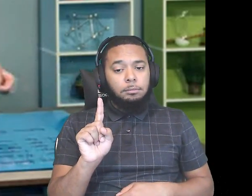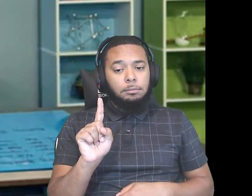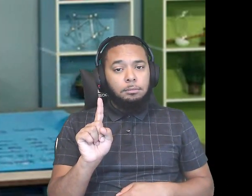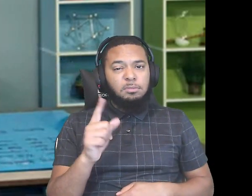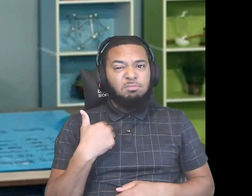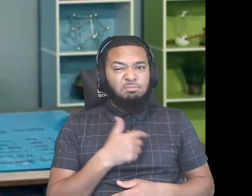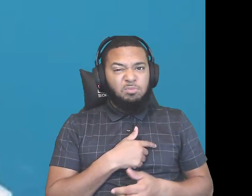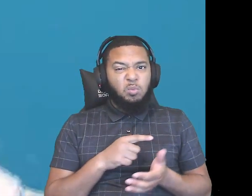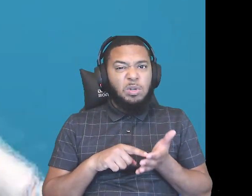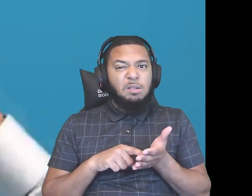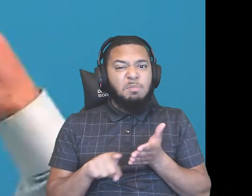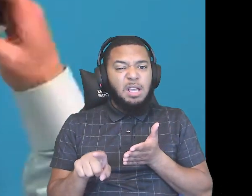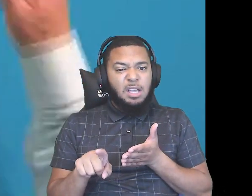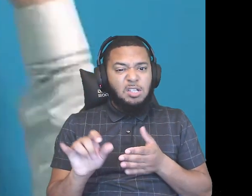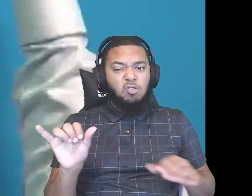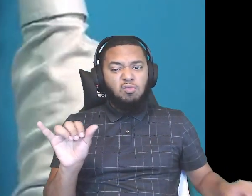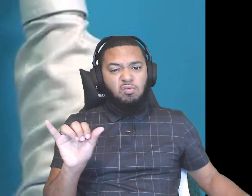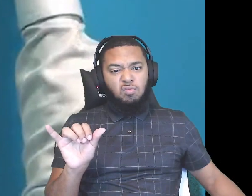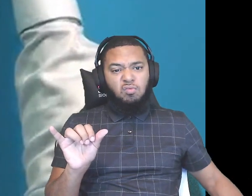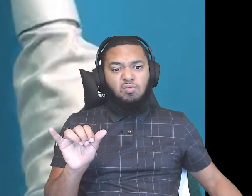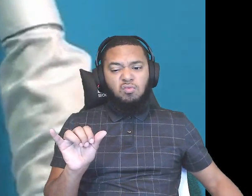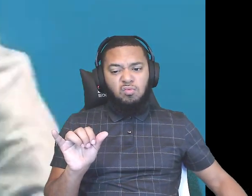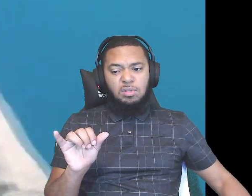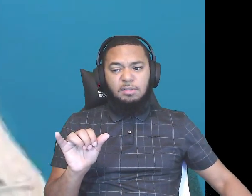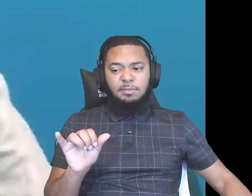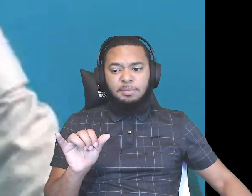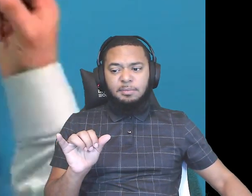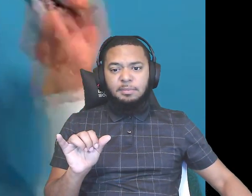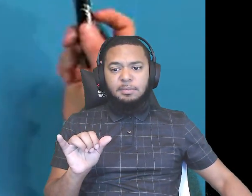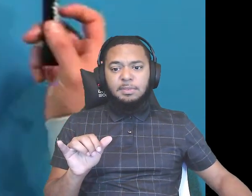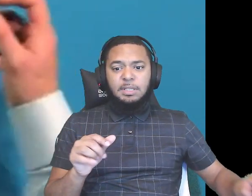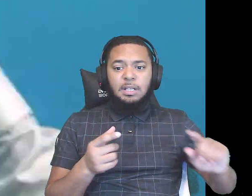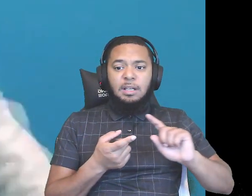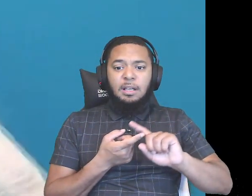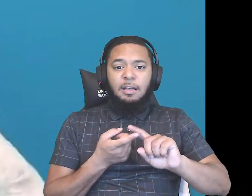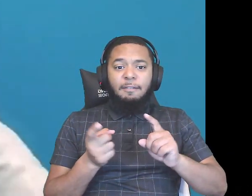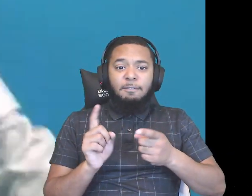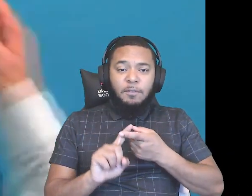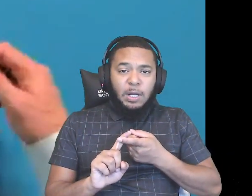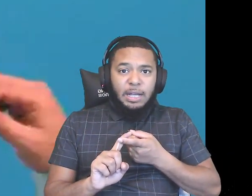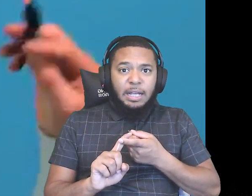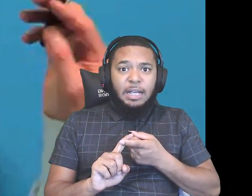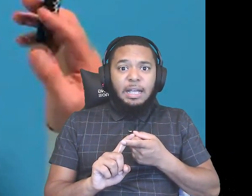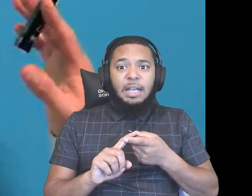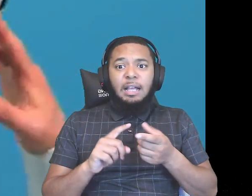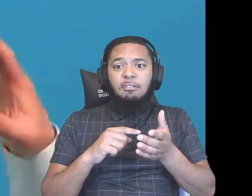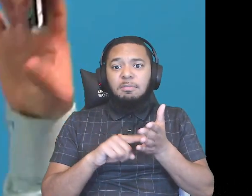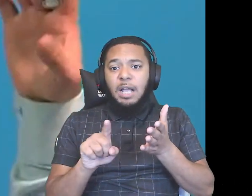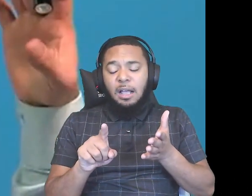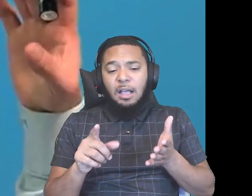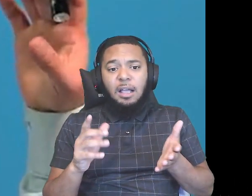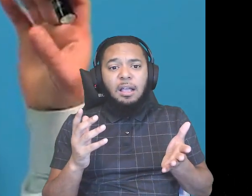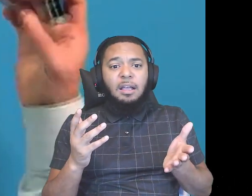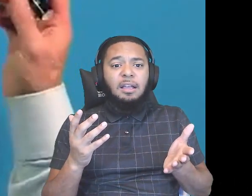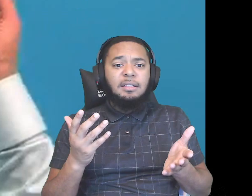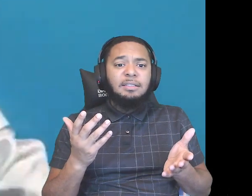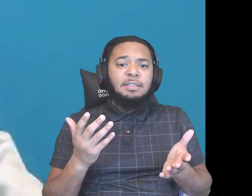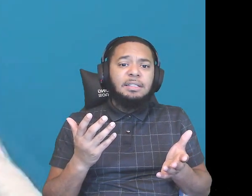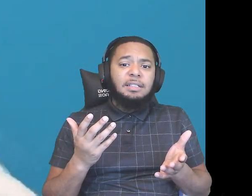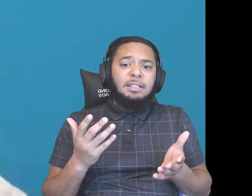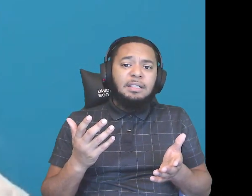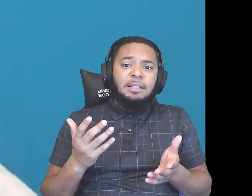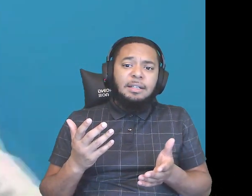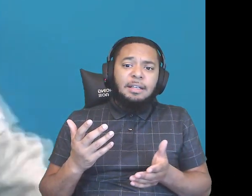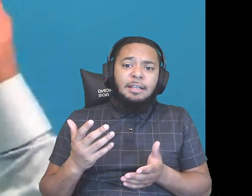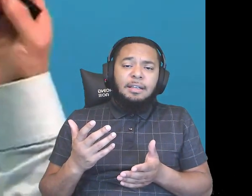paid some money. We paid perhaps a friend on a phone transfer. We had an app payment, perhaps to someone else that we owed money